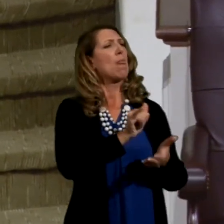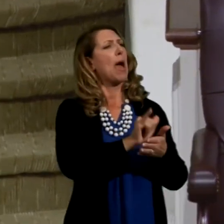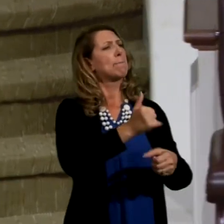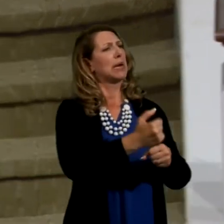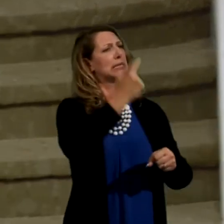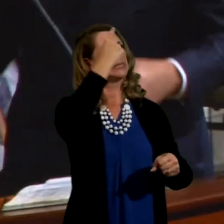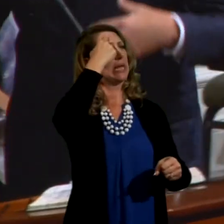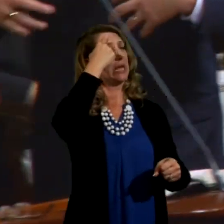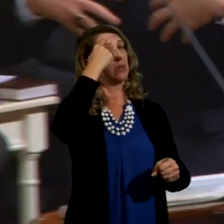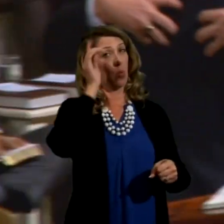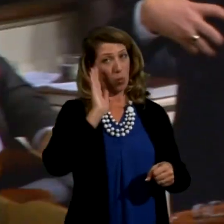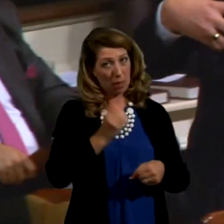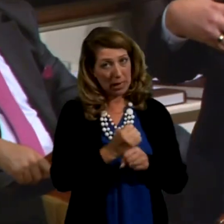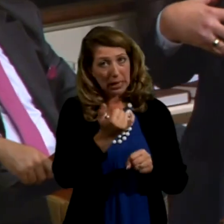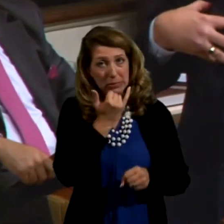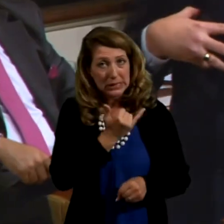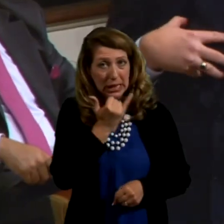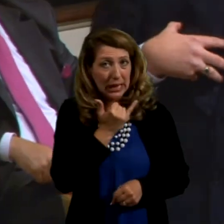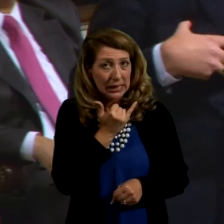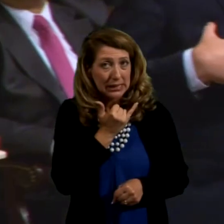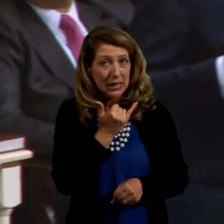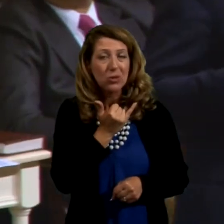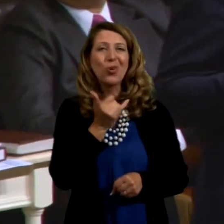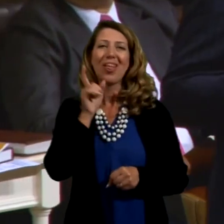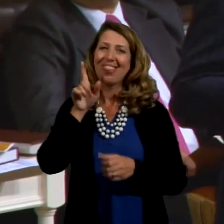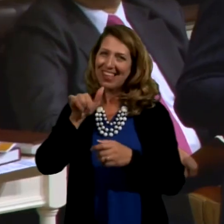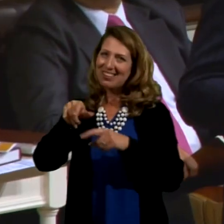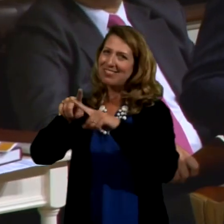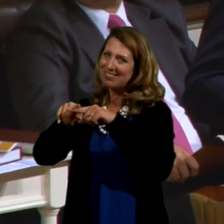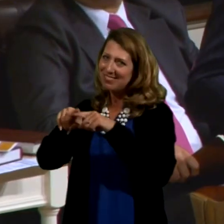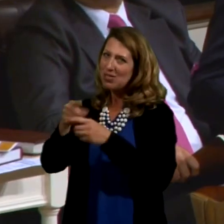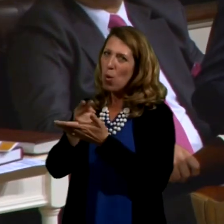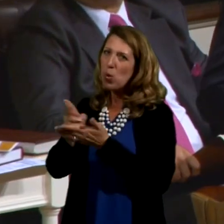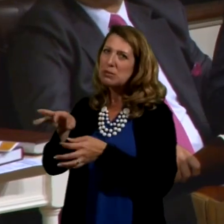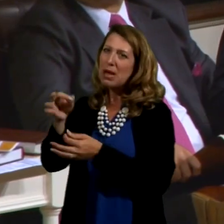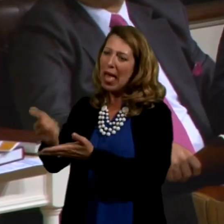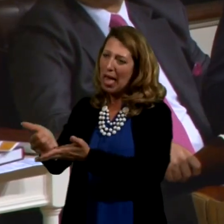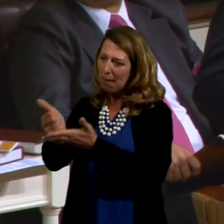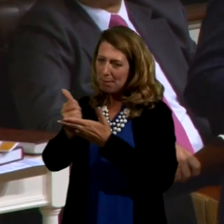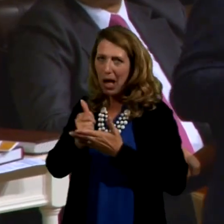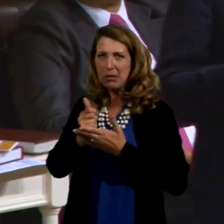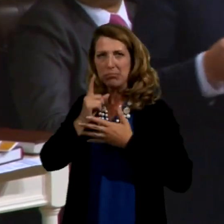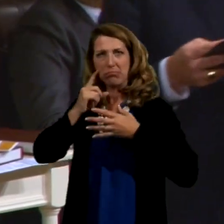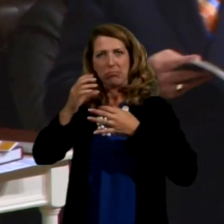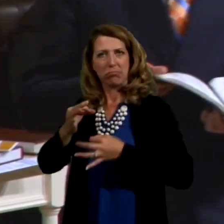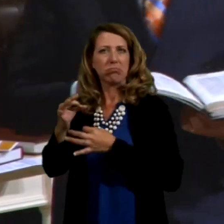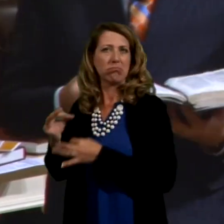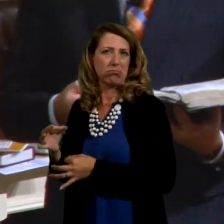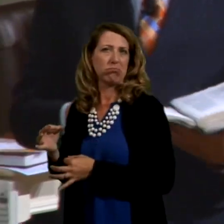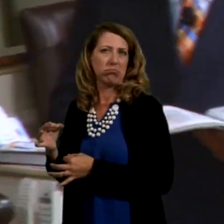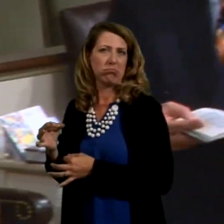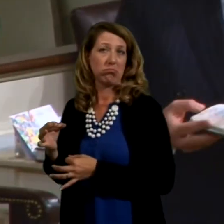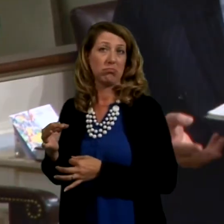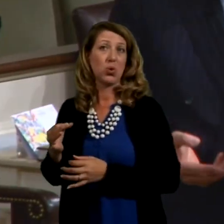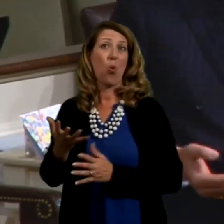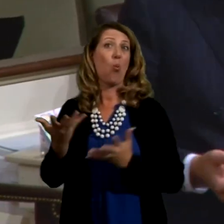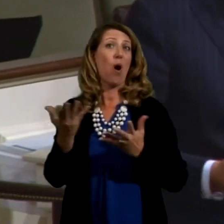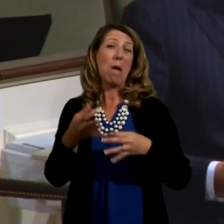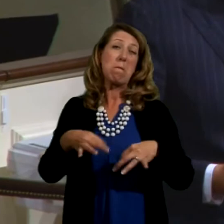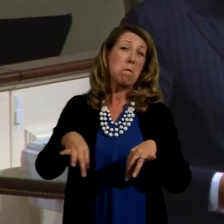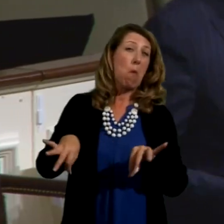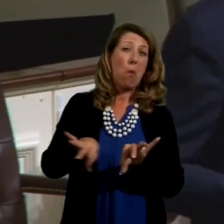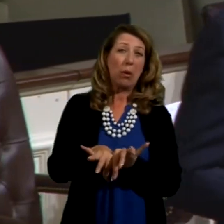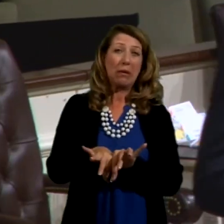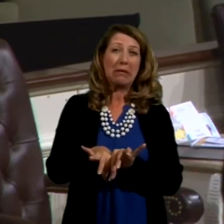given you something else, and that's the Holy Spirit of God living inside of you. But he's given one more thing to help us, and this is the game changer, and that is